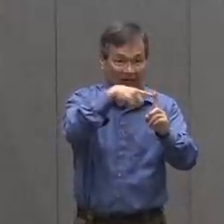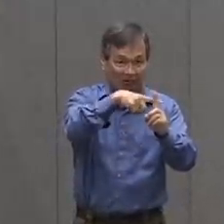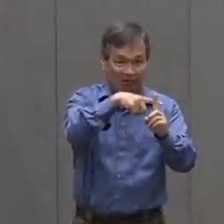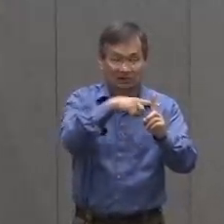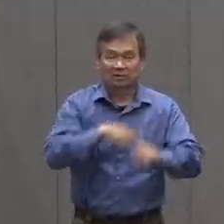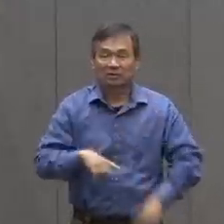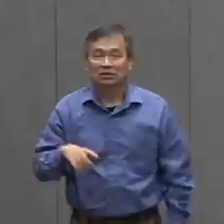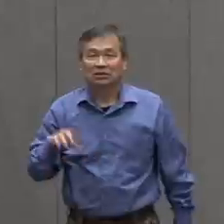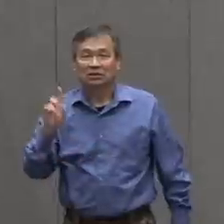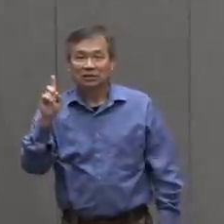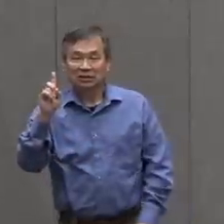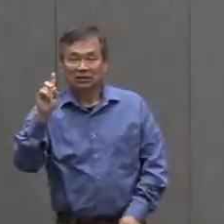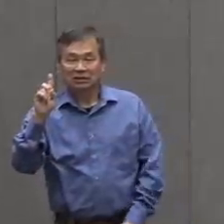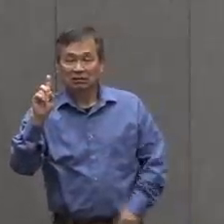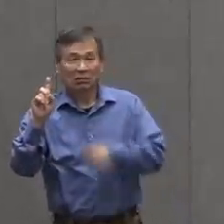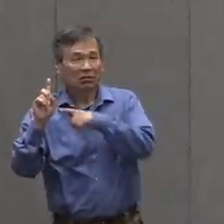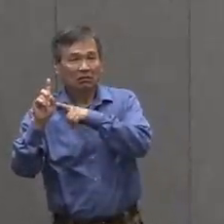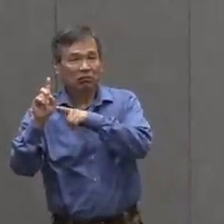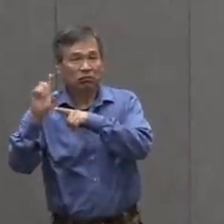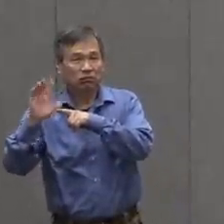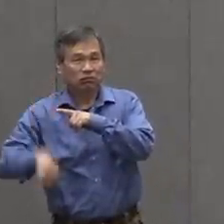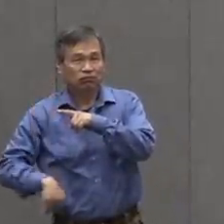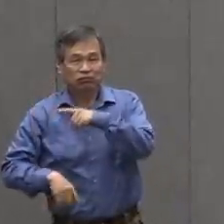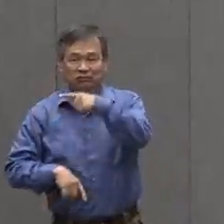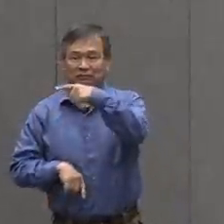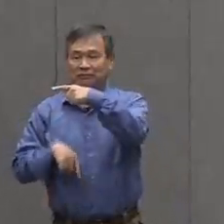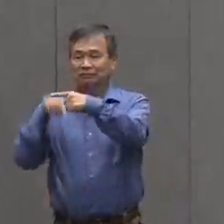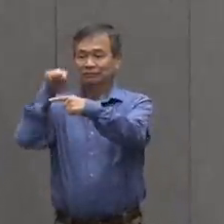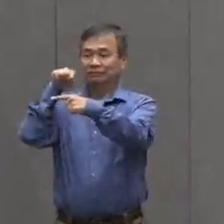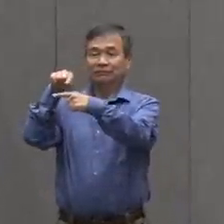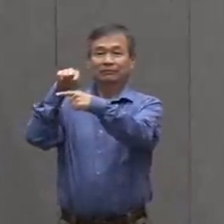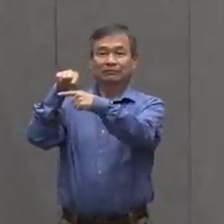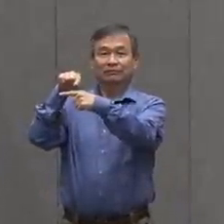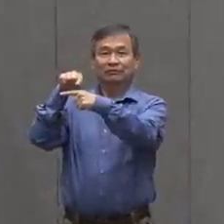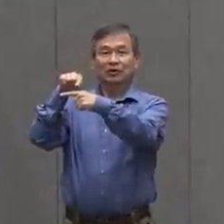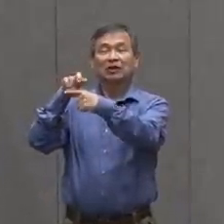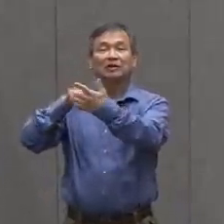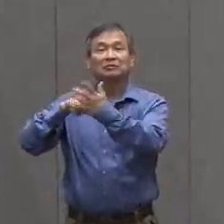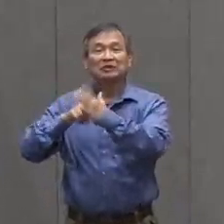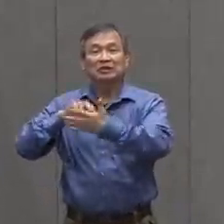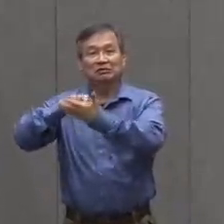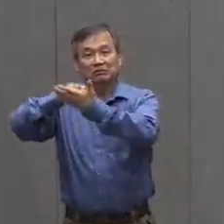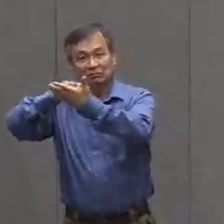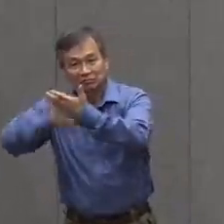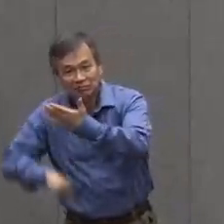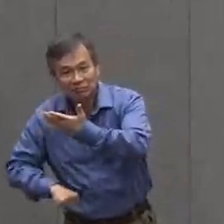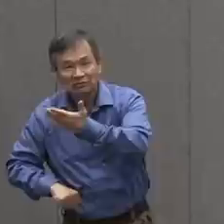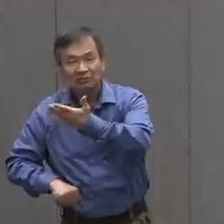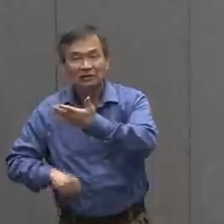Then we have our minus sign for subtraction, for takeaway.